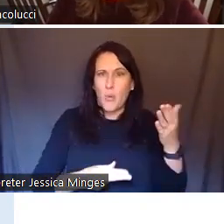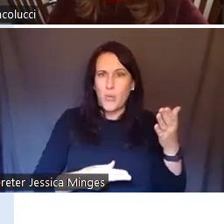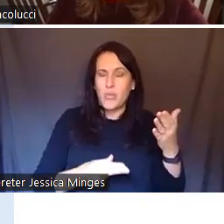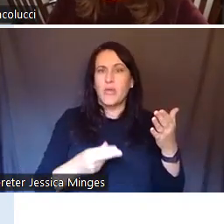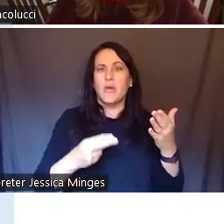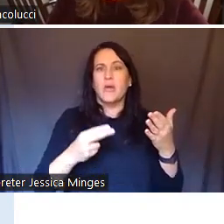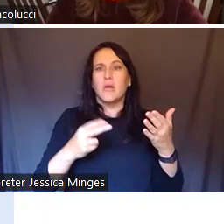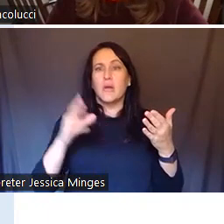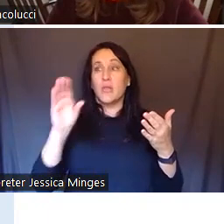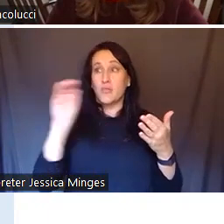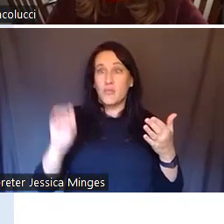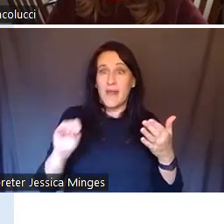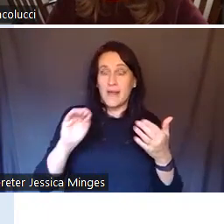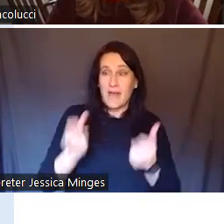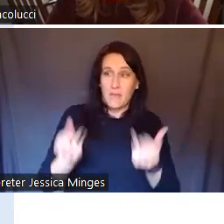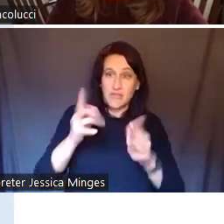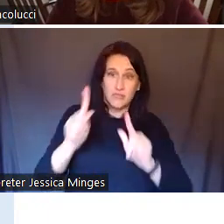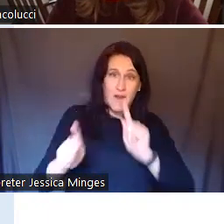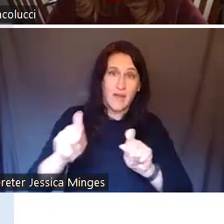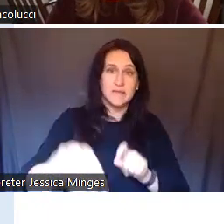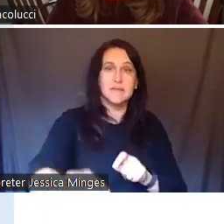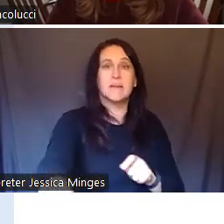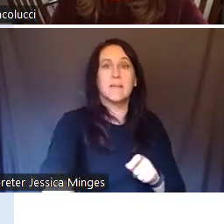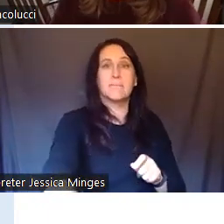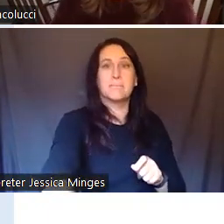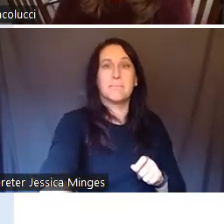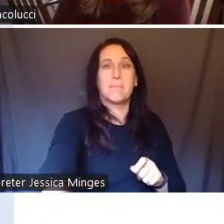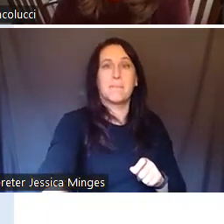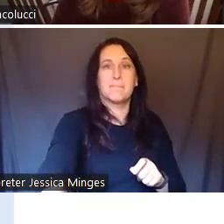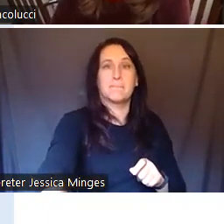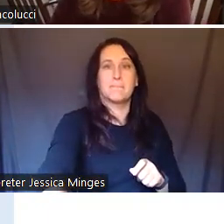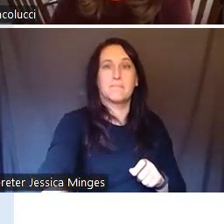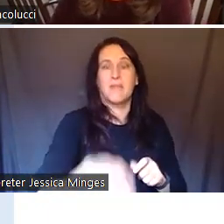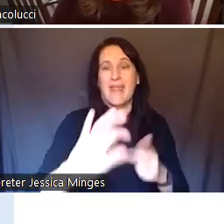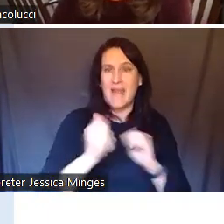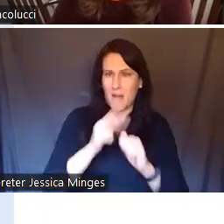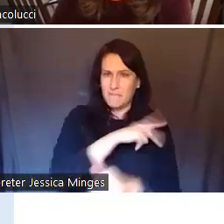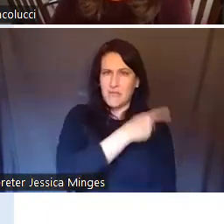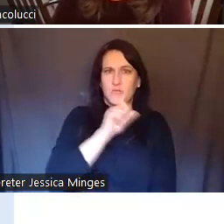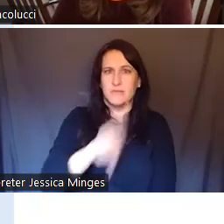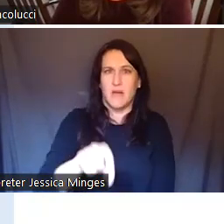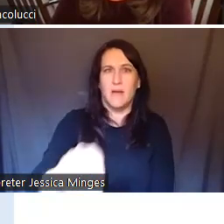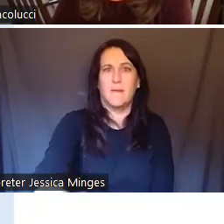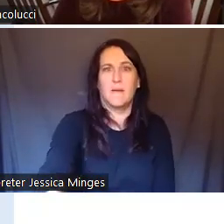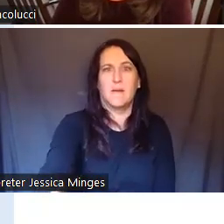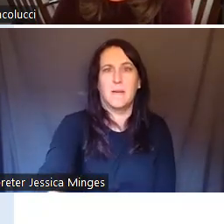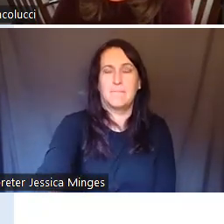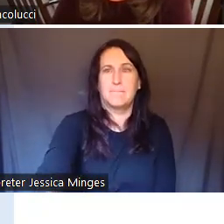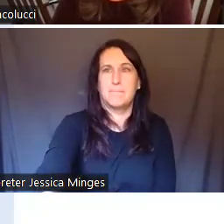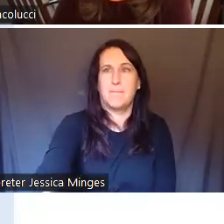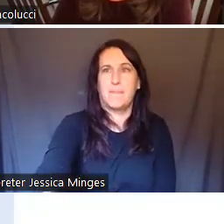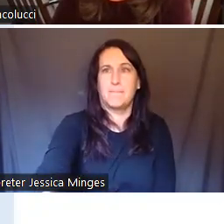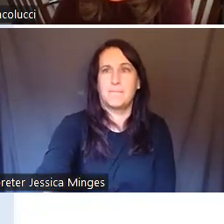of asks and also how patients respond to the ask. So thank you for